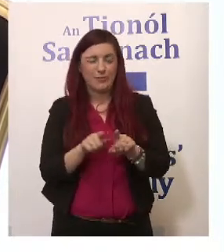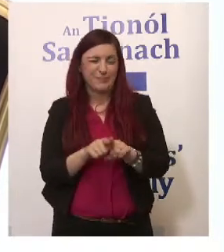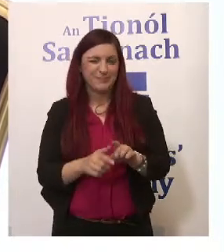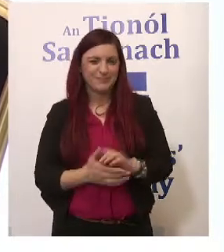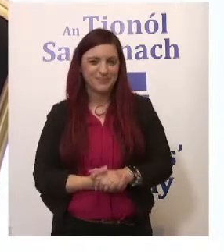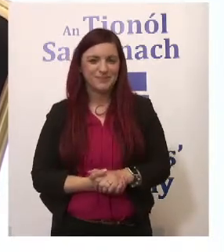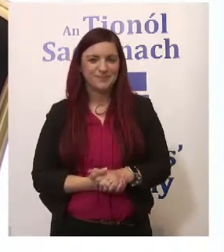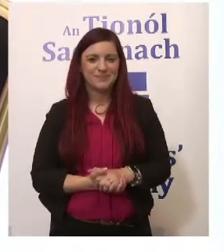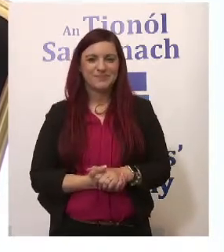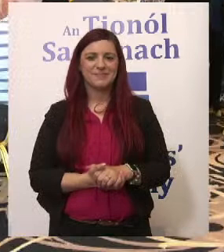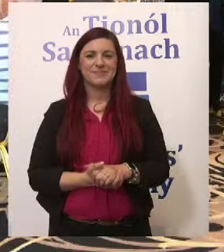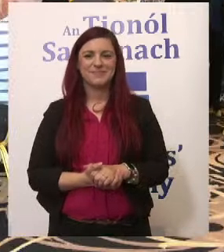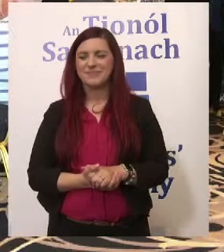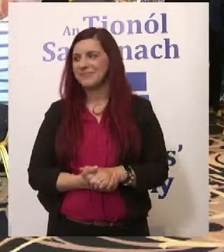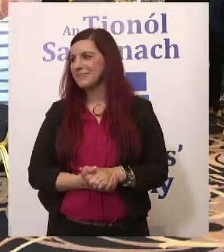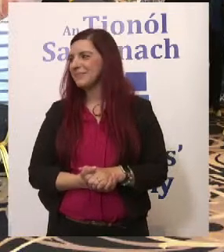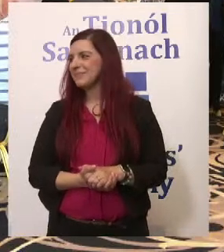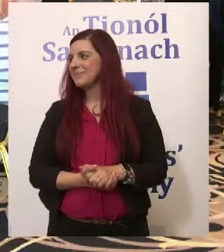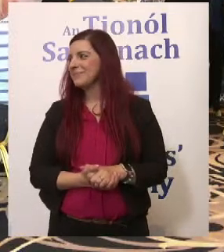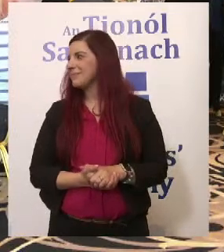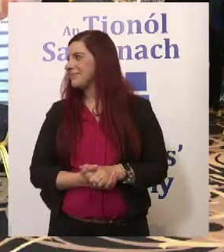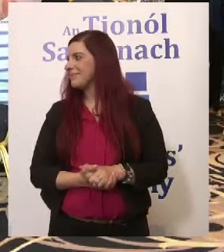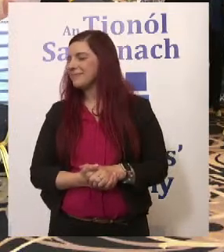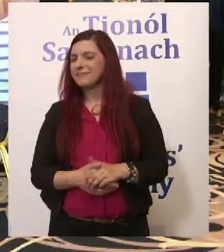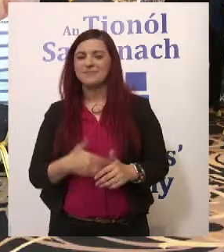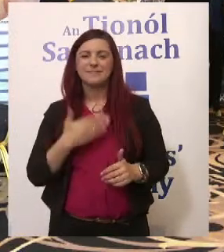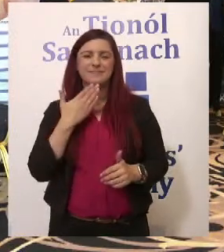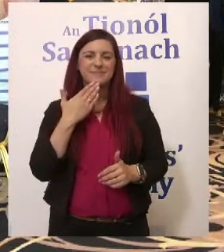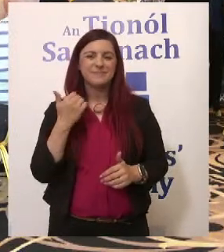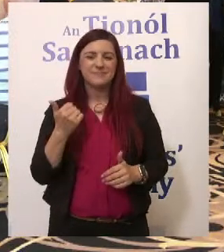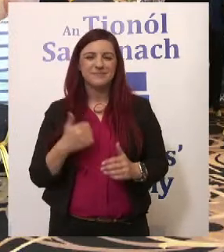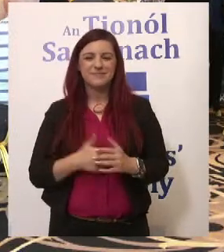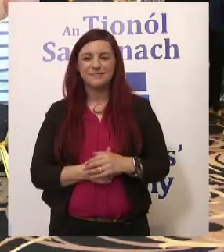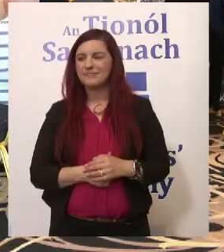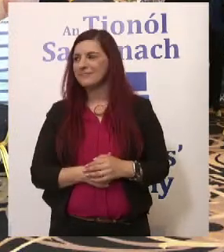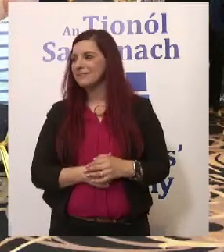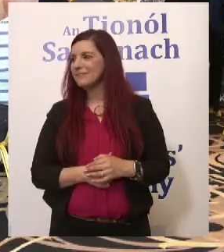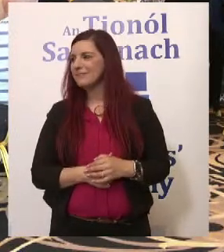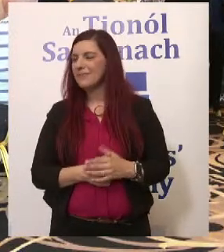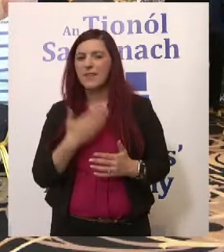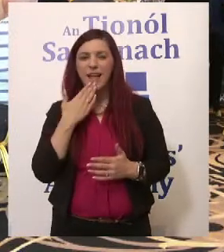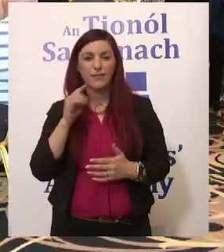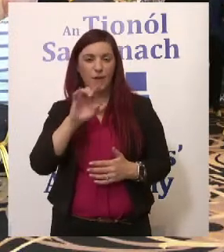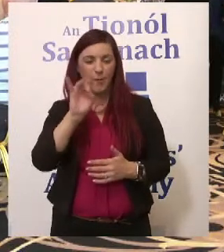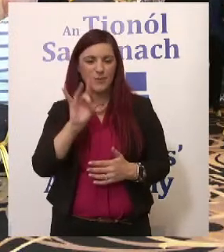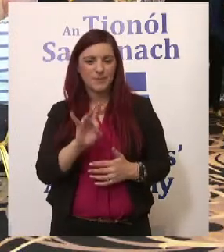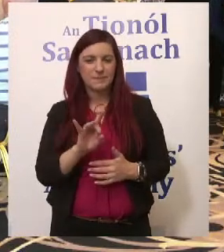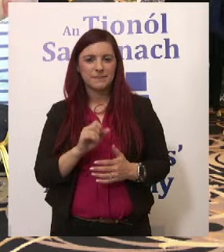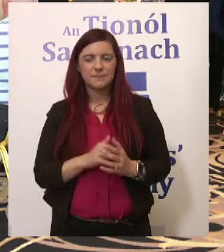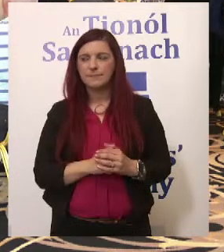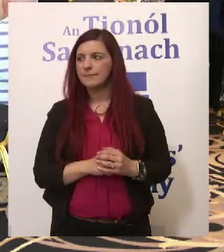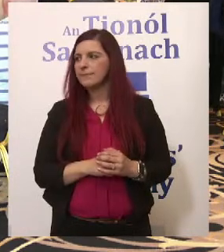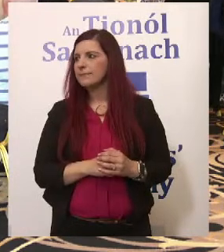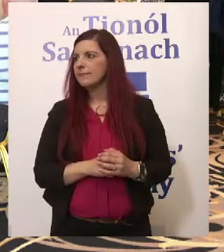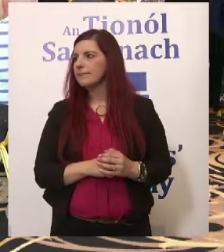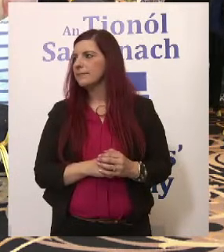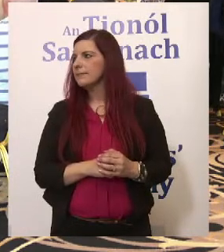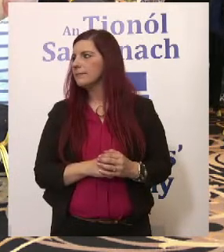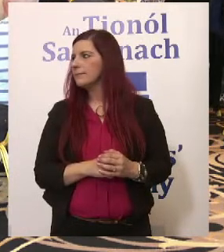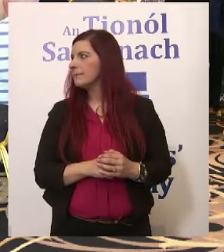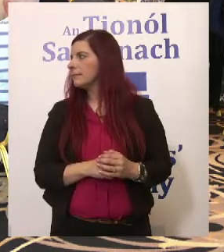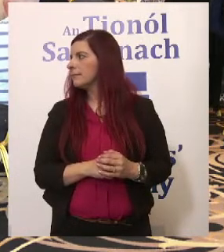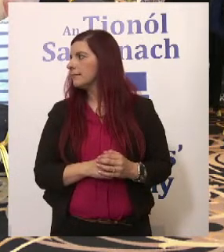doors trying to sell. Thanks, Table 4 and Kieran, for that question. The Ear Taoiseach, Mr. Bertie